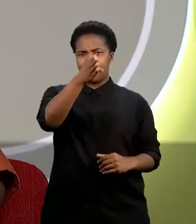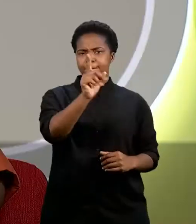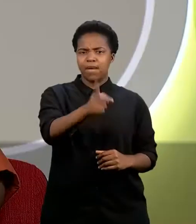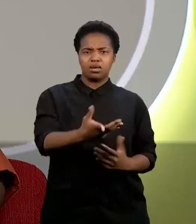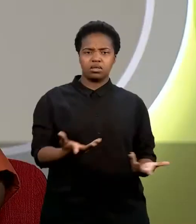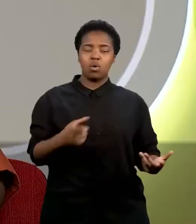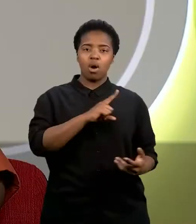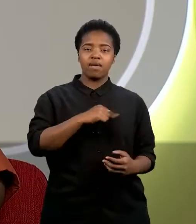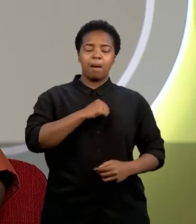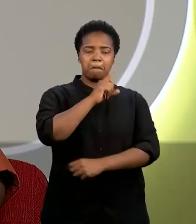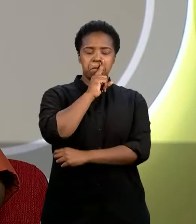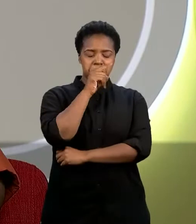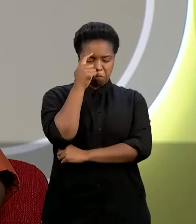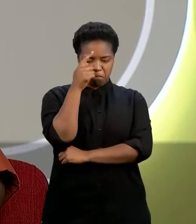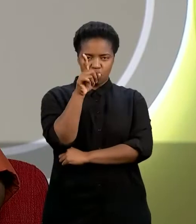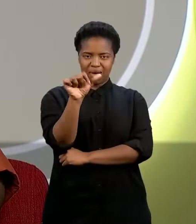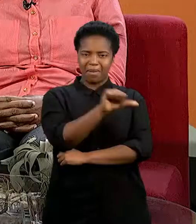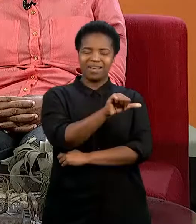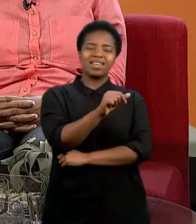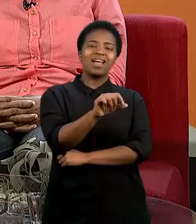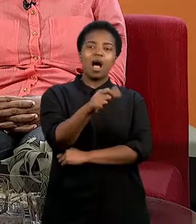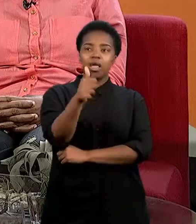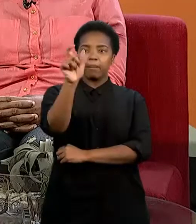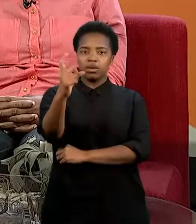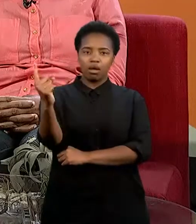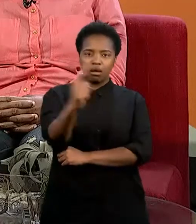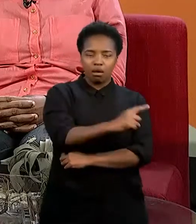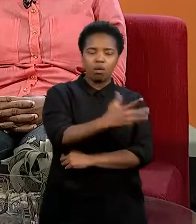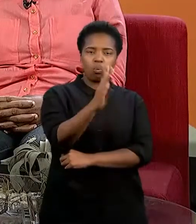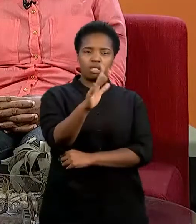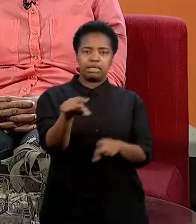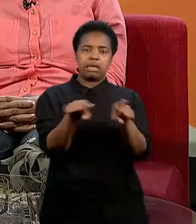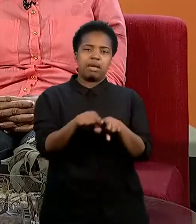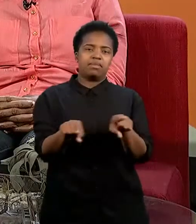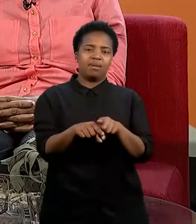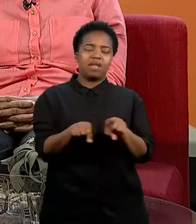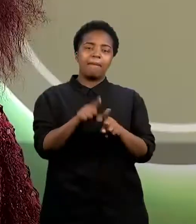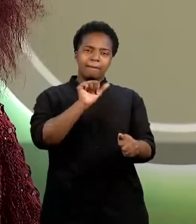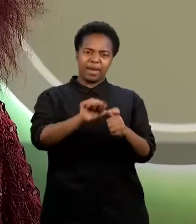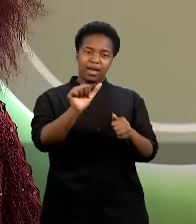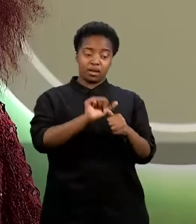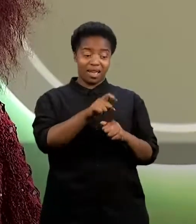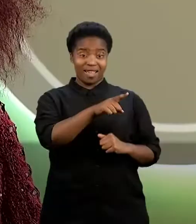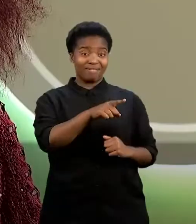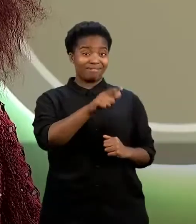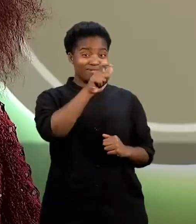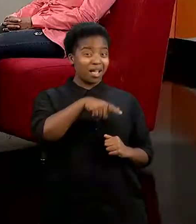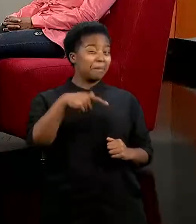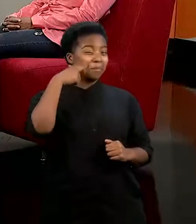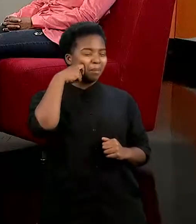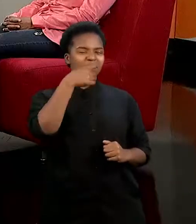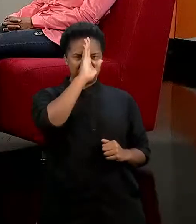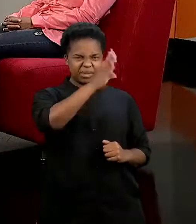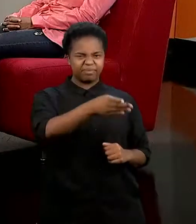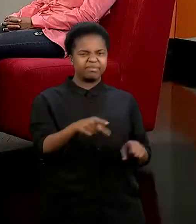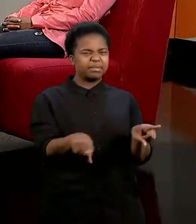straight. Because if you leave and never go back, they're still going to treat the next physically challenged person the way they treated you. So